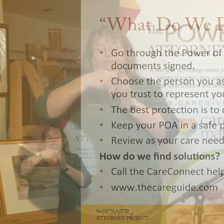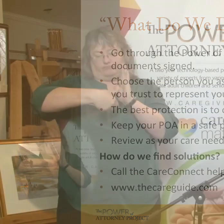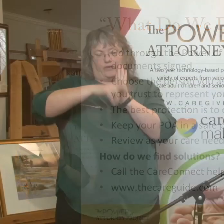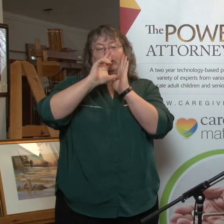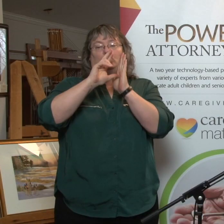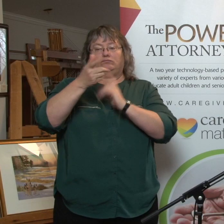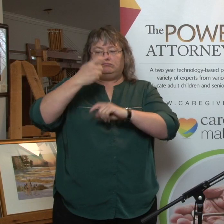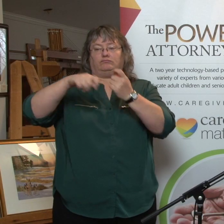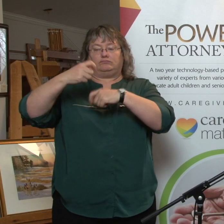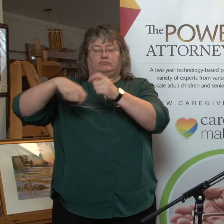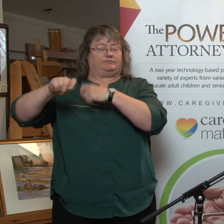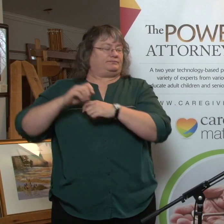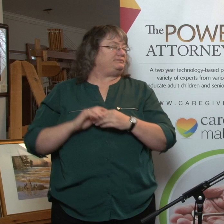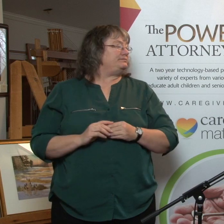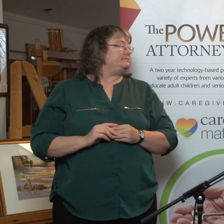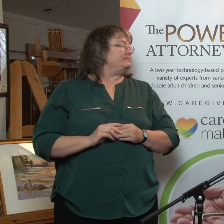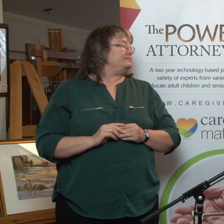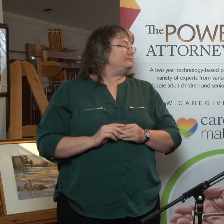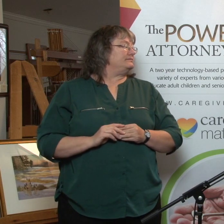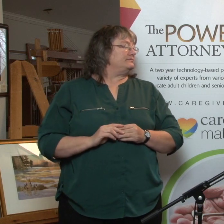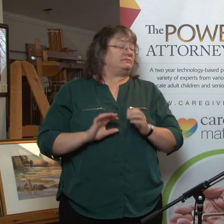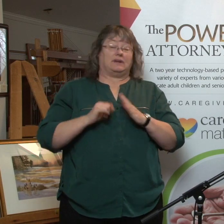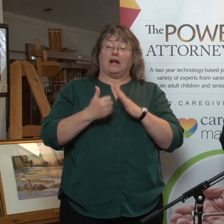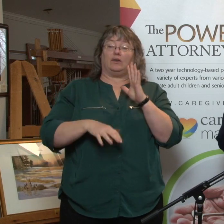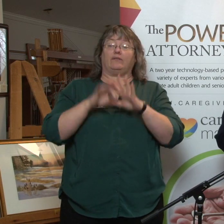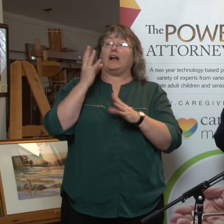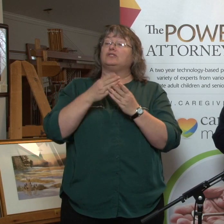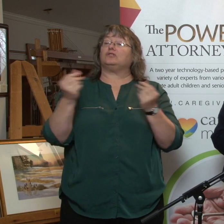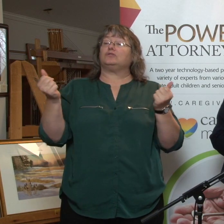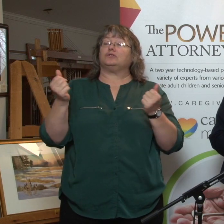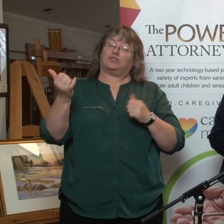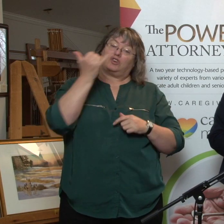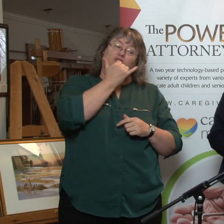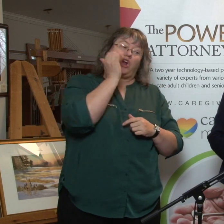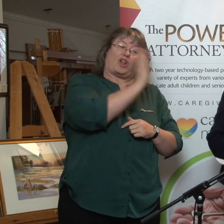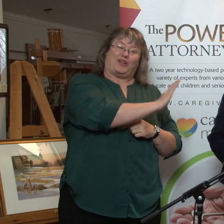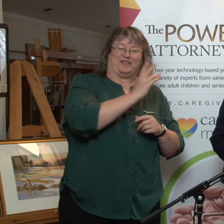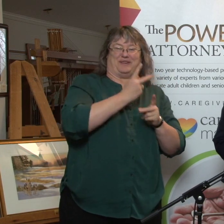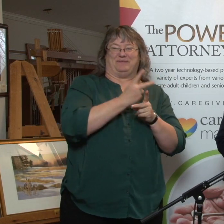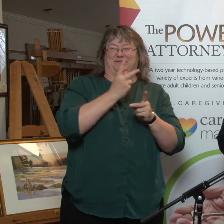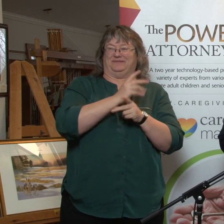So, and how do we find solutions? You call Care Connect.